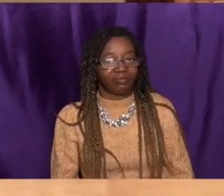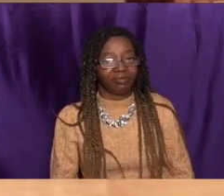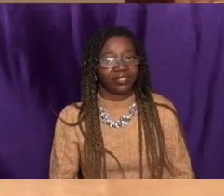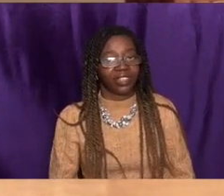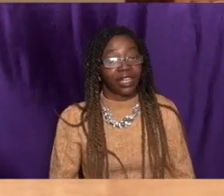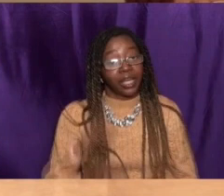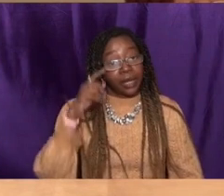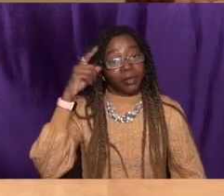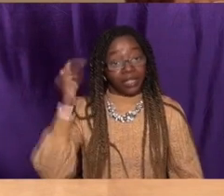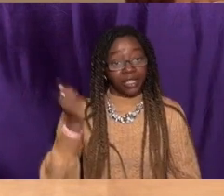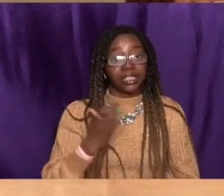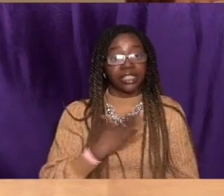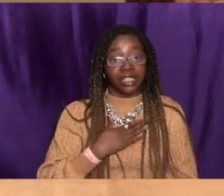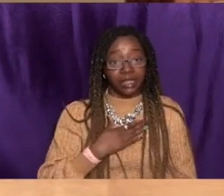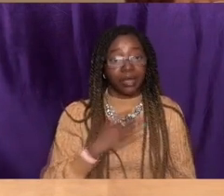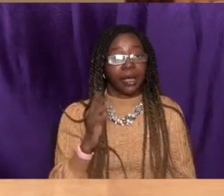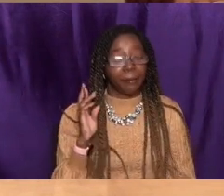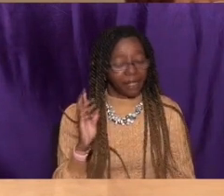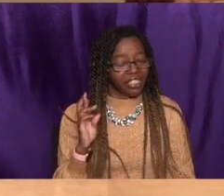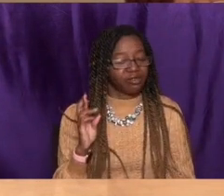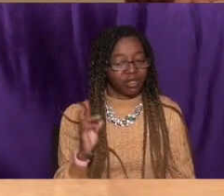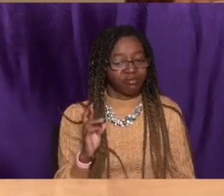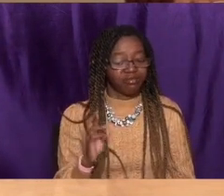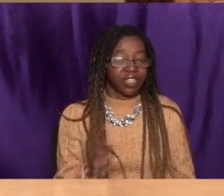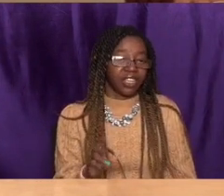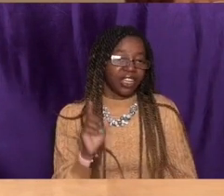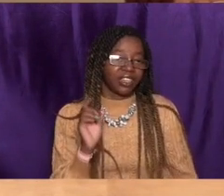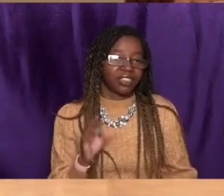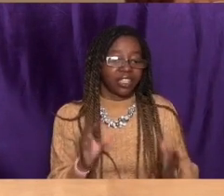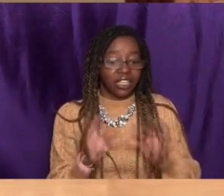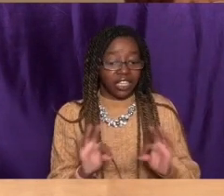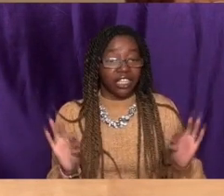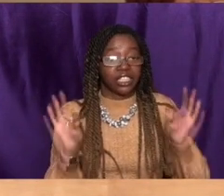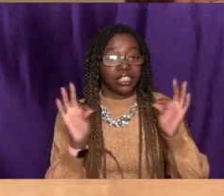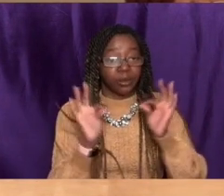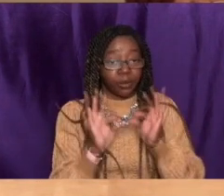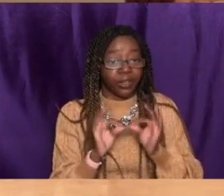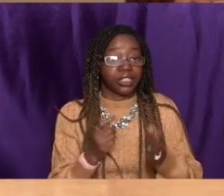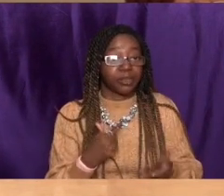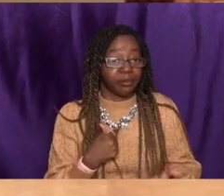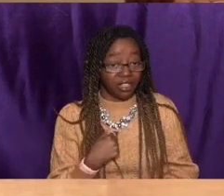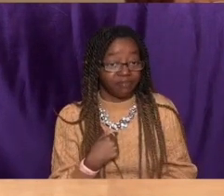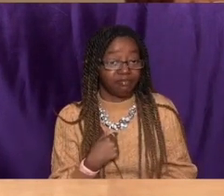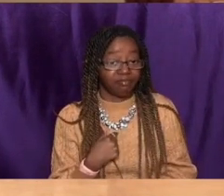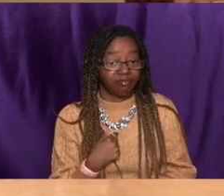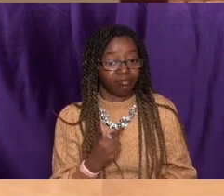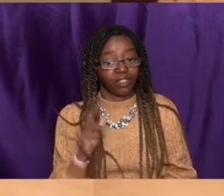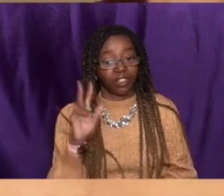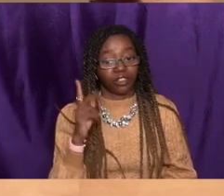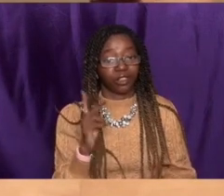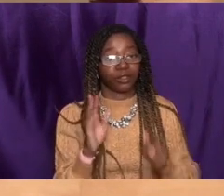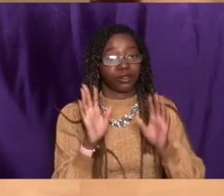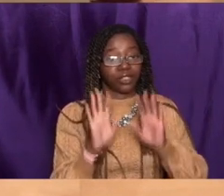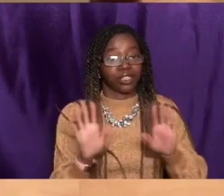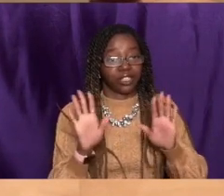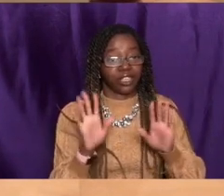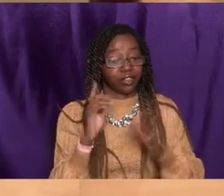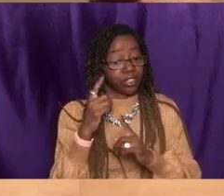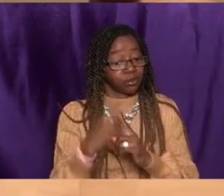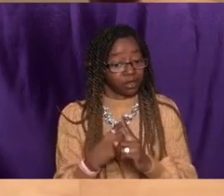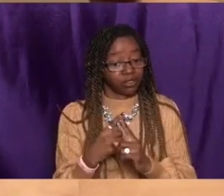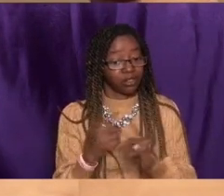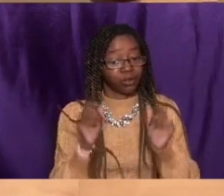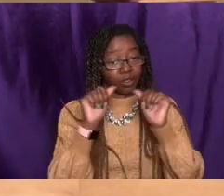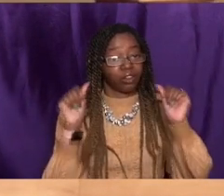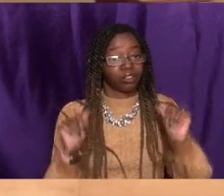because he's that close to me and he means that much to me. And this is the 3rd Sunday of this month I'm at my pulpit